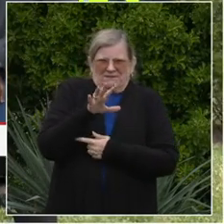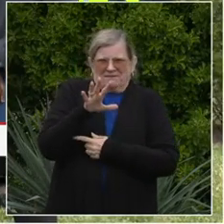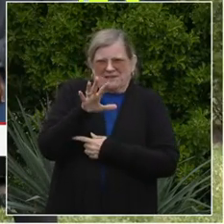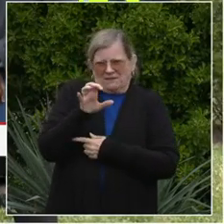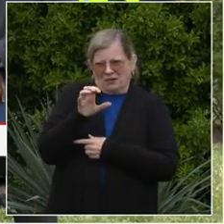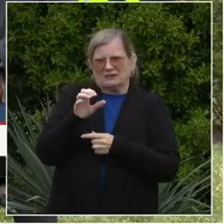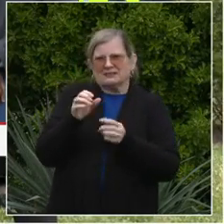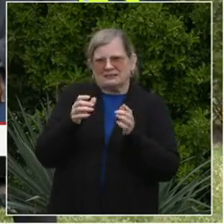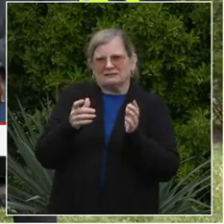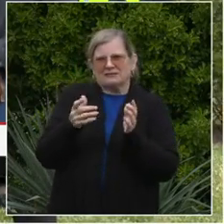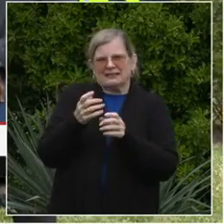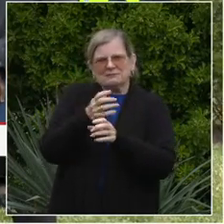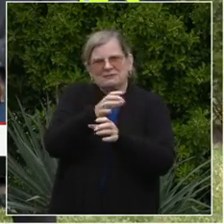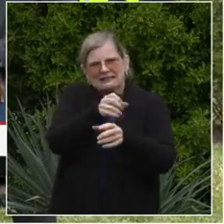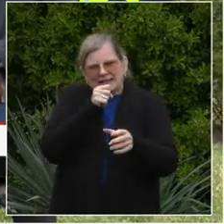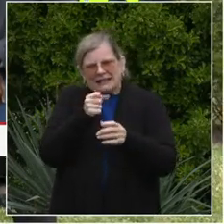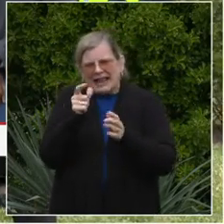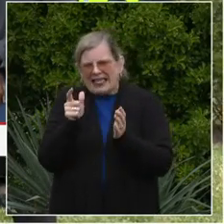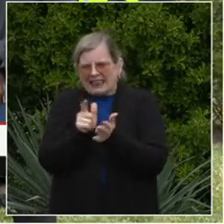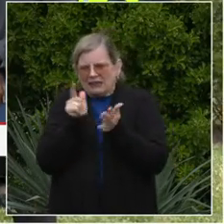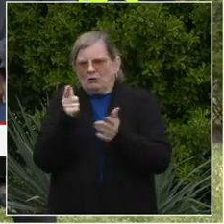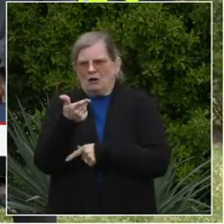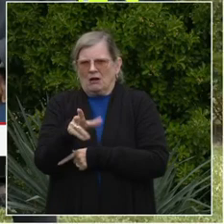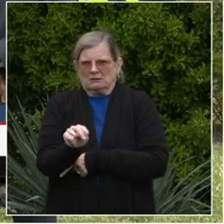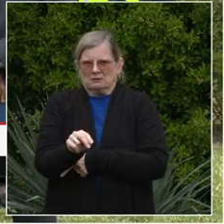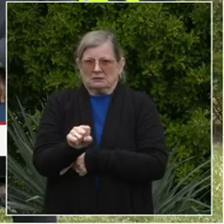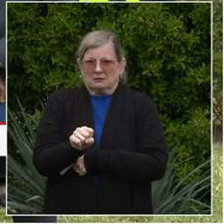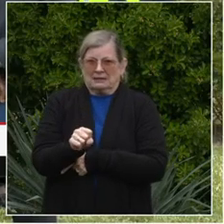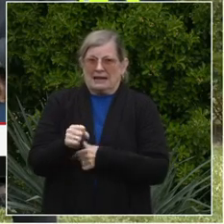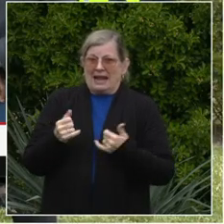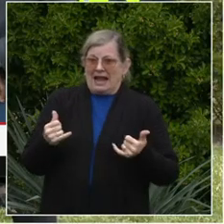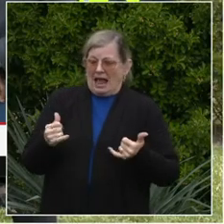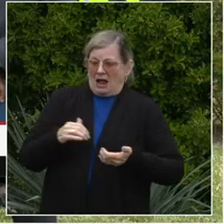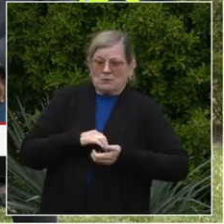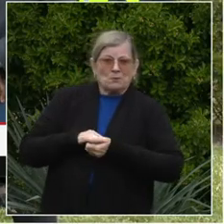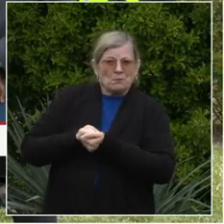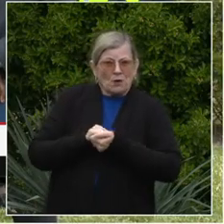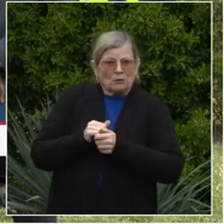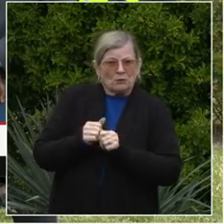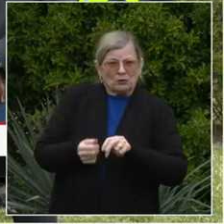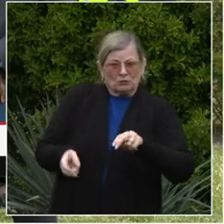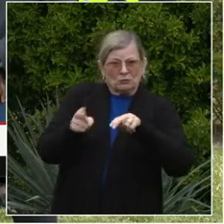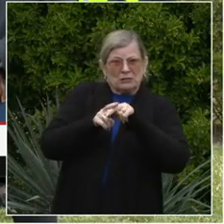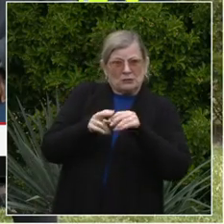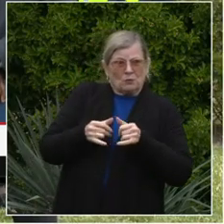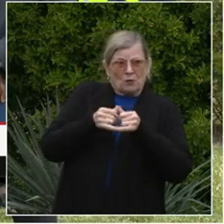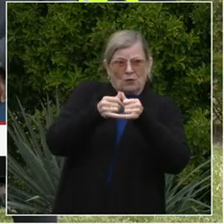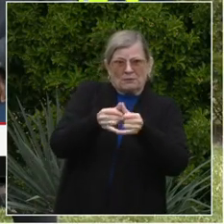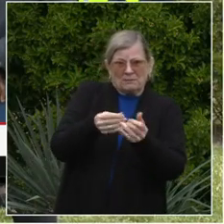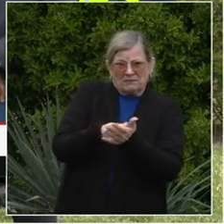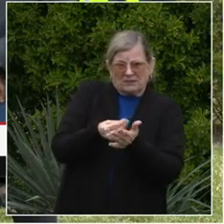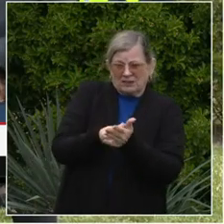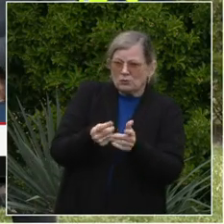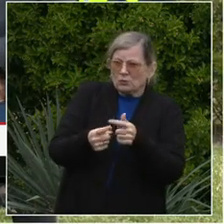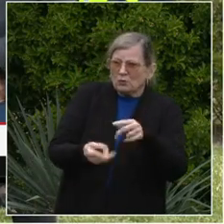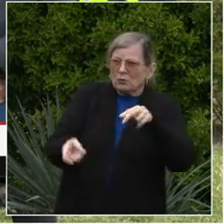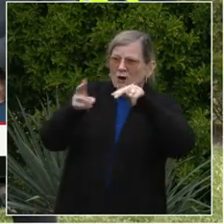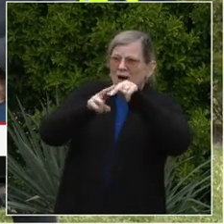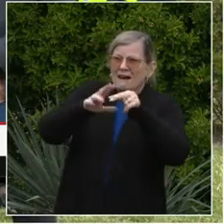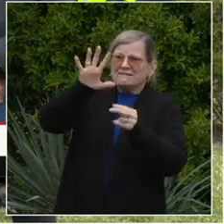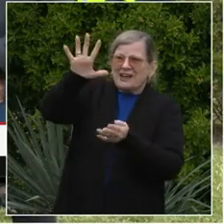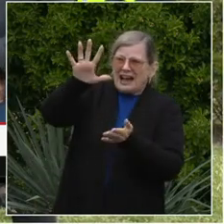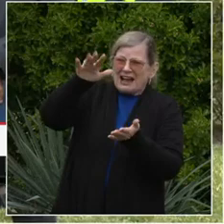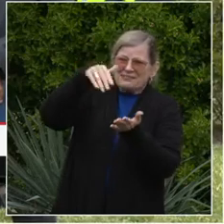illegal gun. Now, through this partnership, we're increasing the award by an additional $5,000